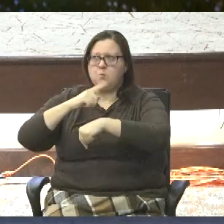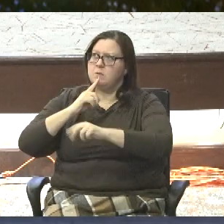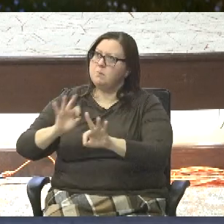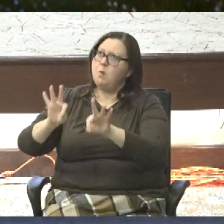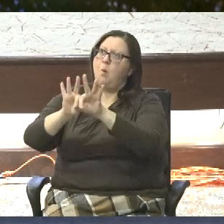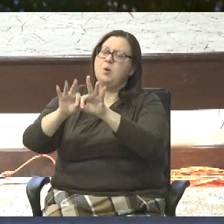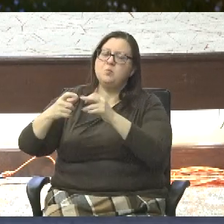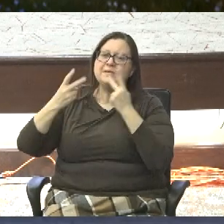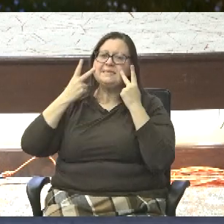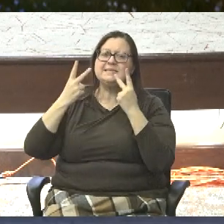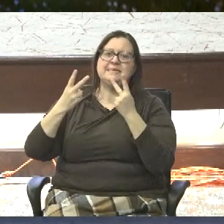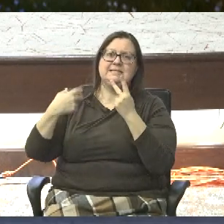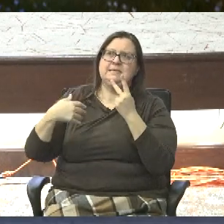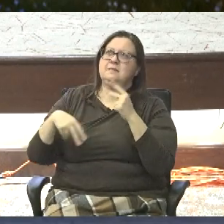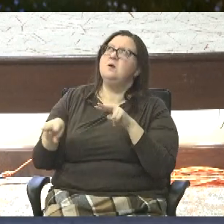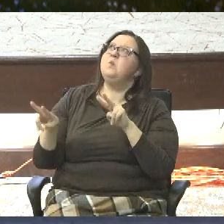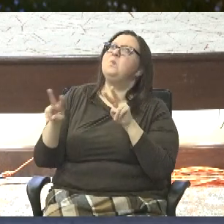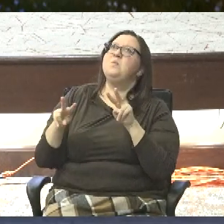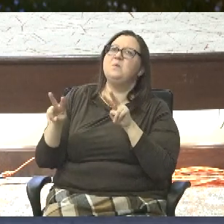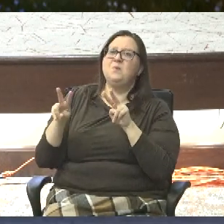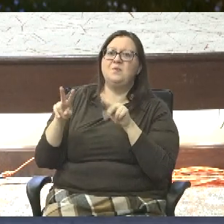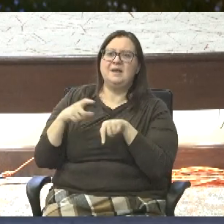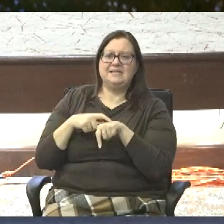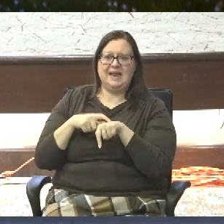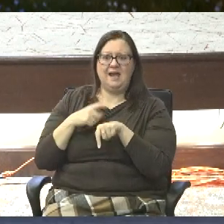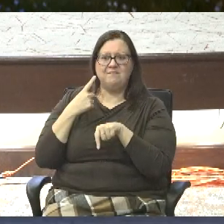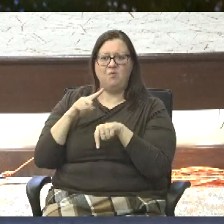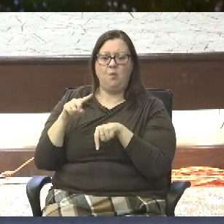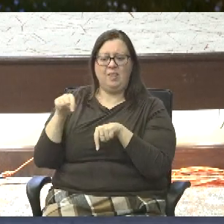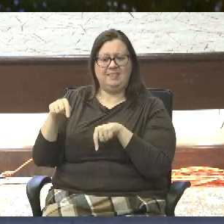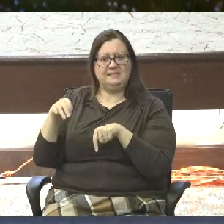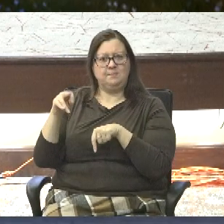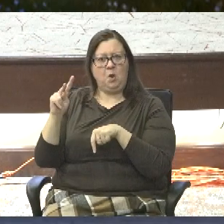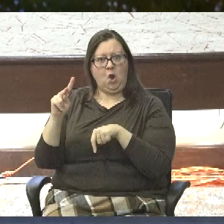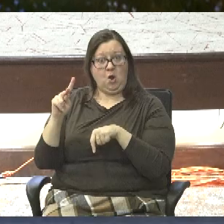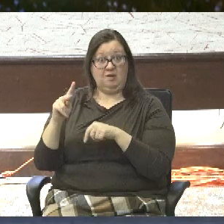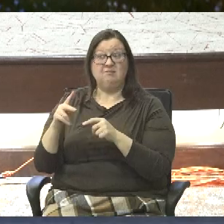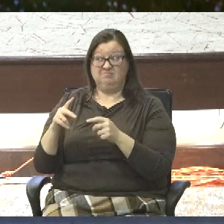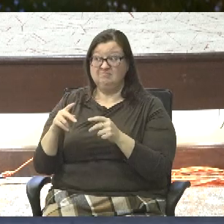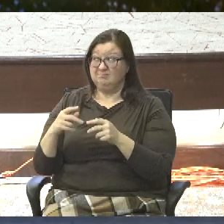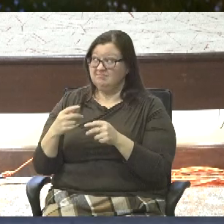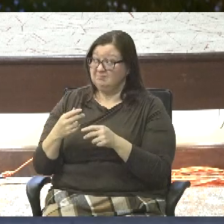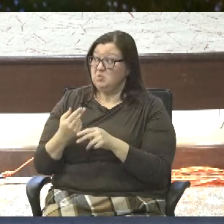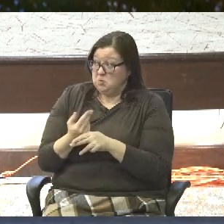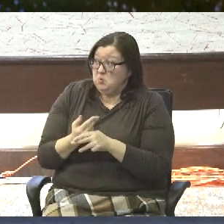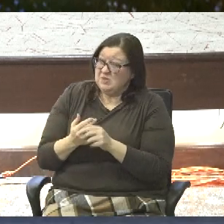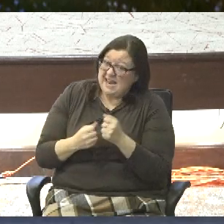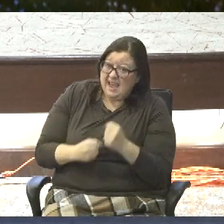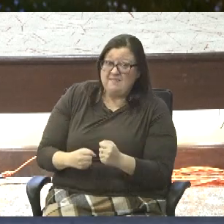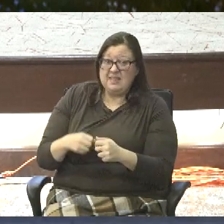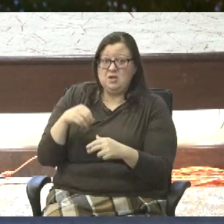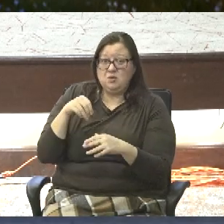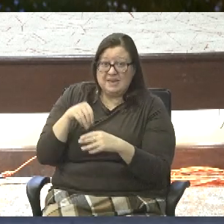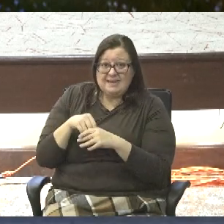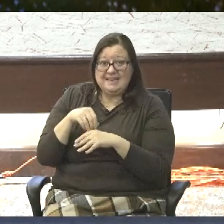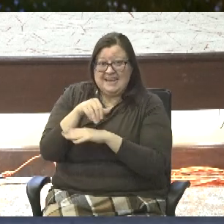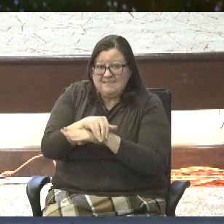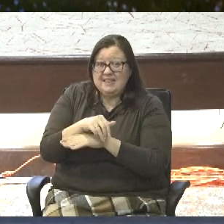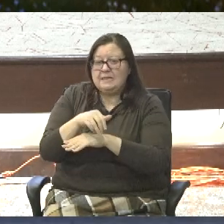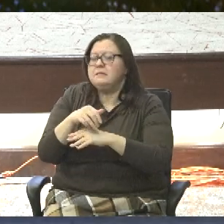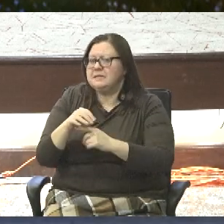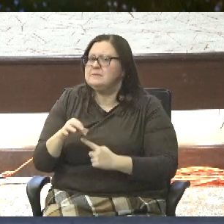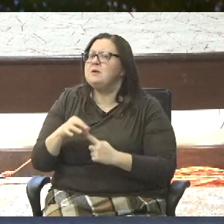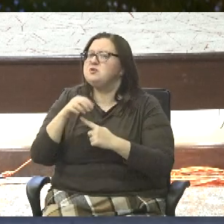we see a large activation time for this park being in the evening hours, especially during the summertime. And so